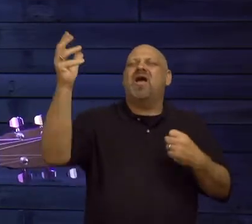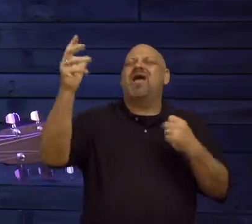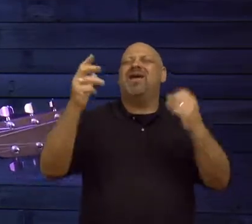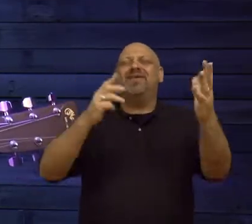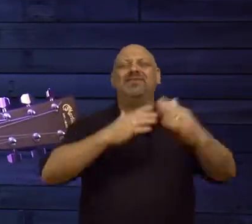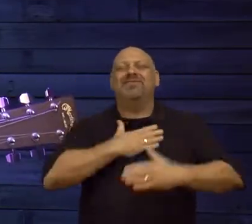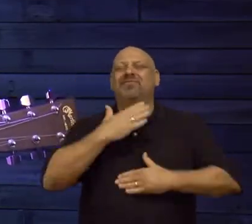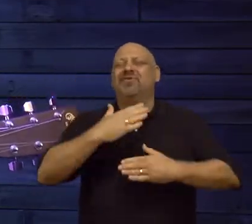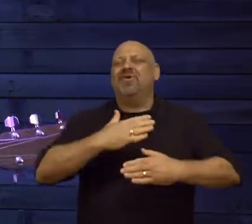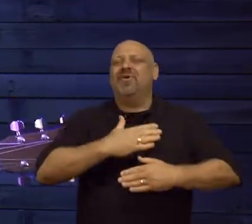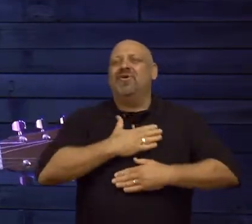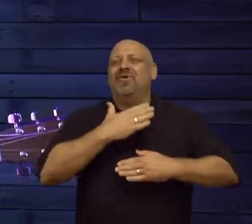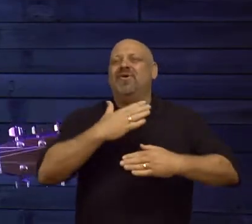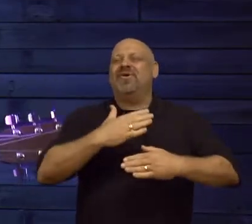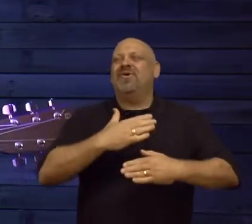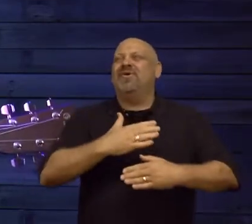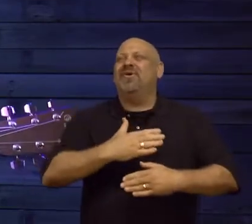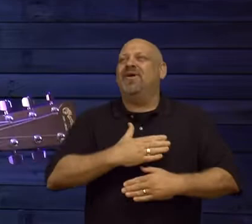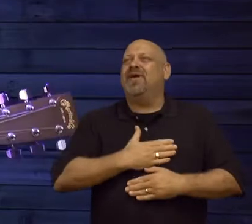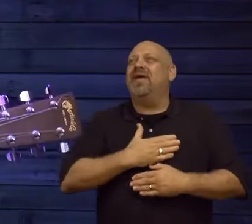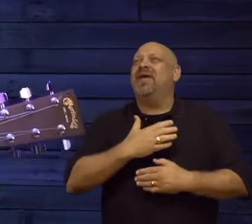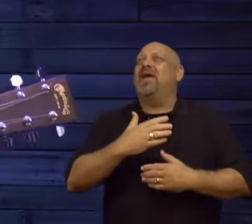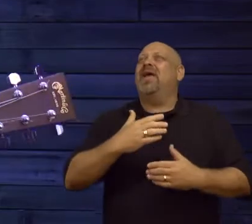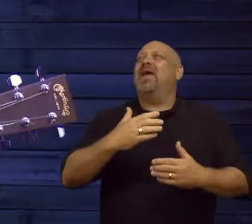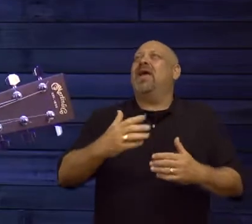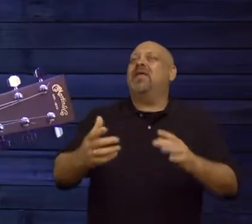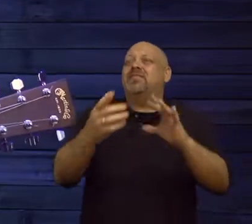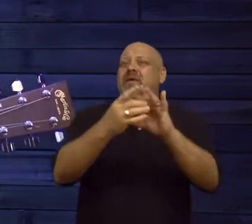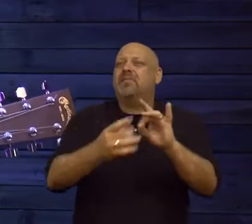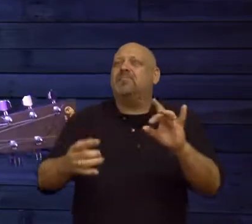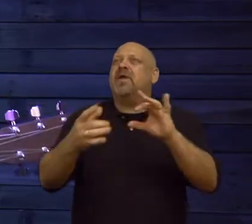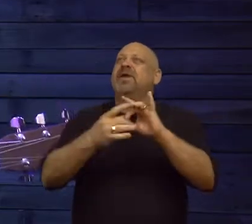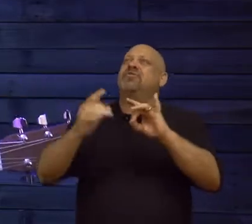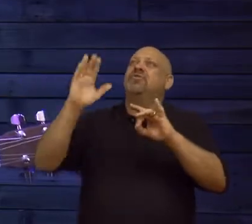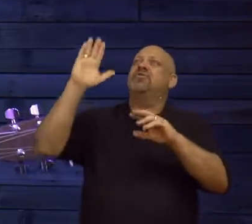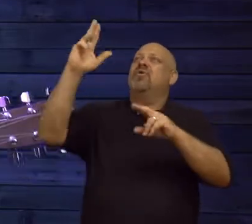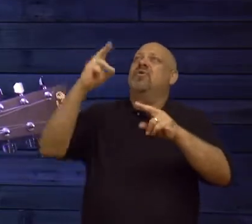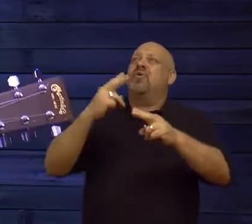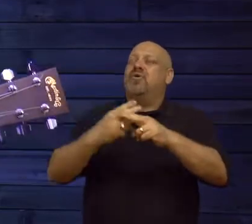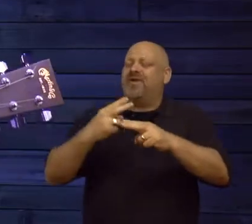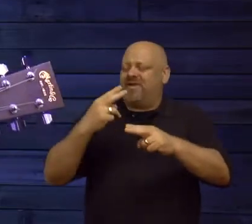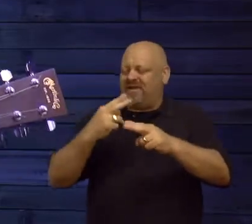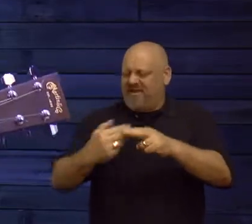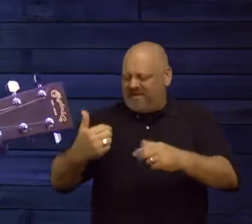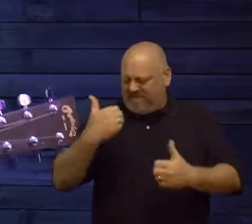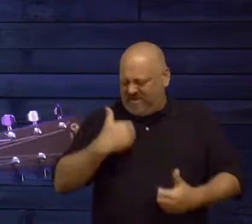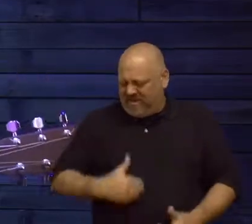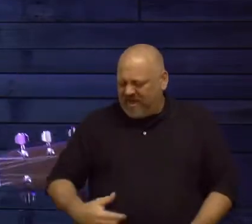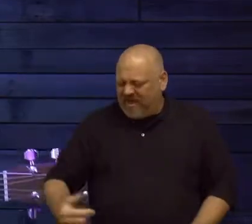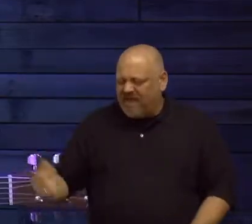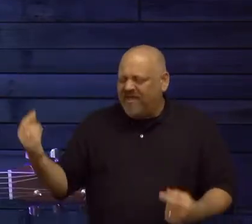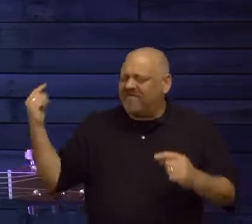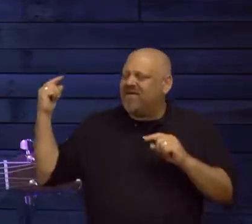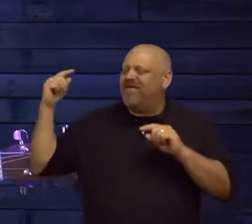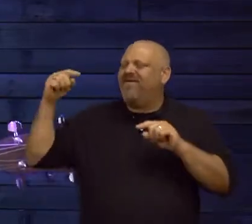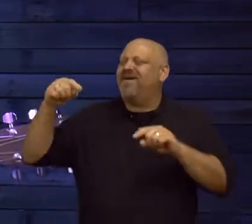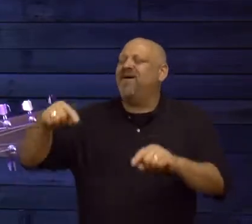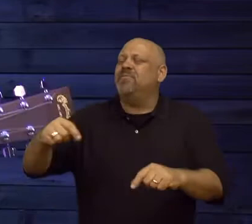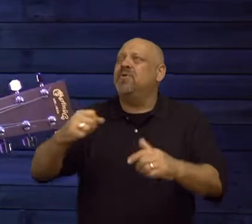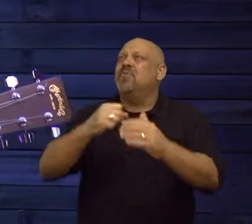shout for joy at the mention of your name. I've